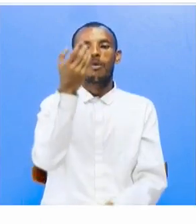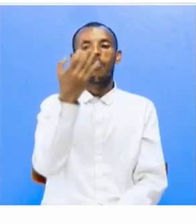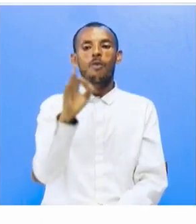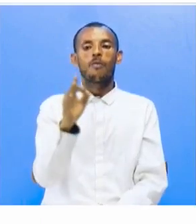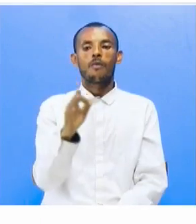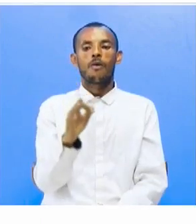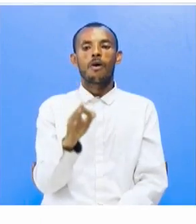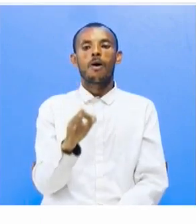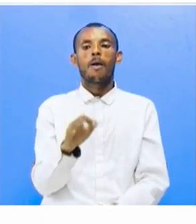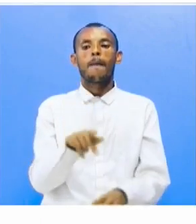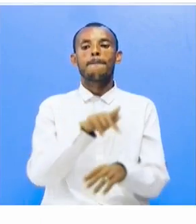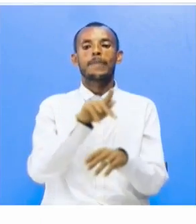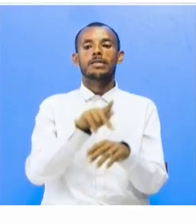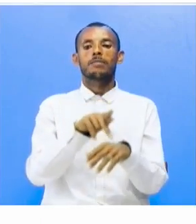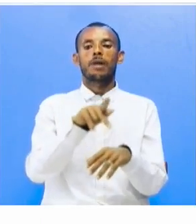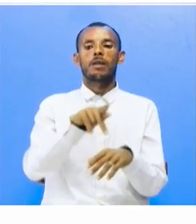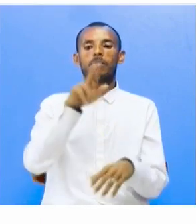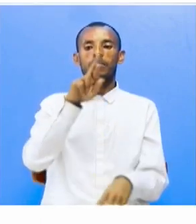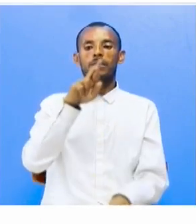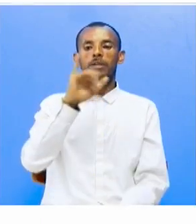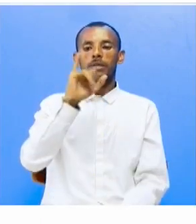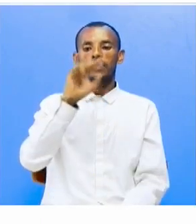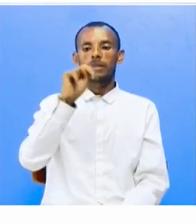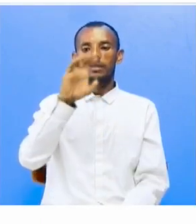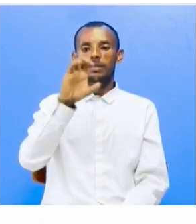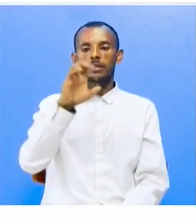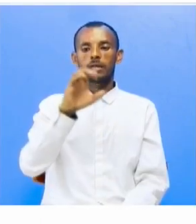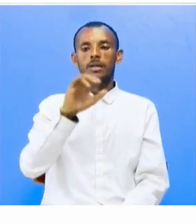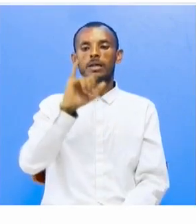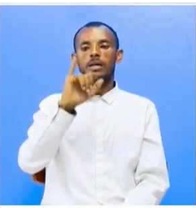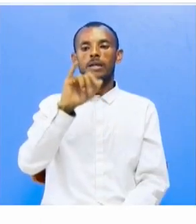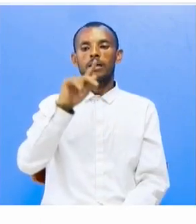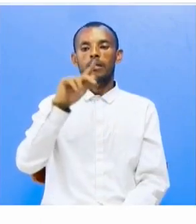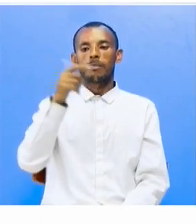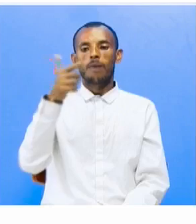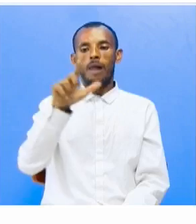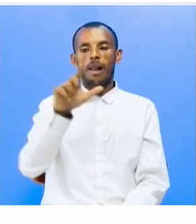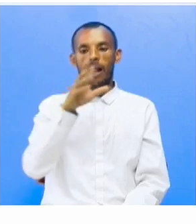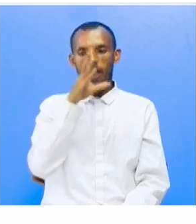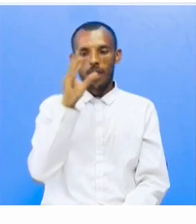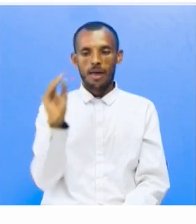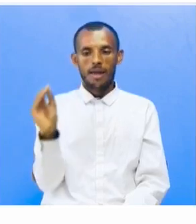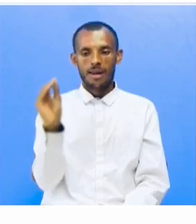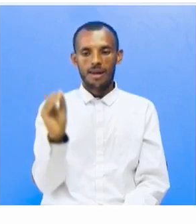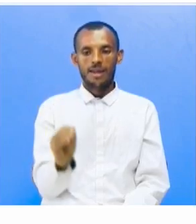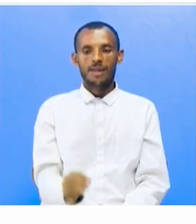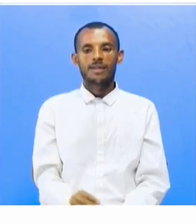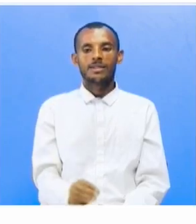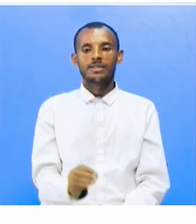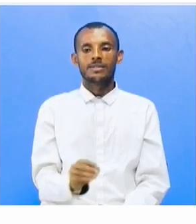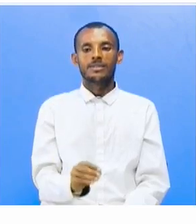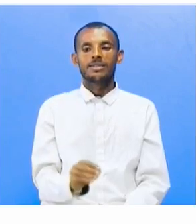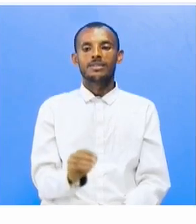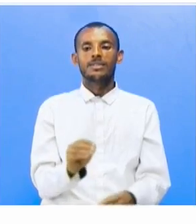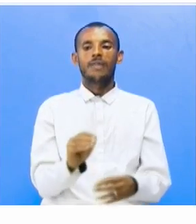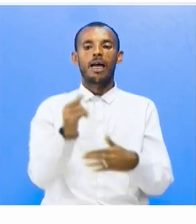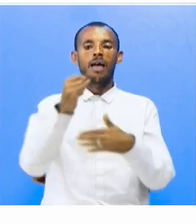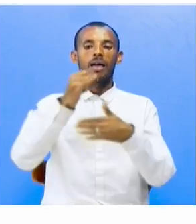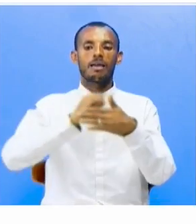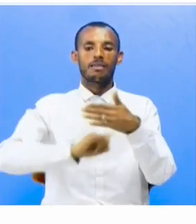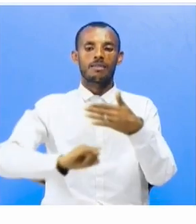principal and and interest.